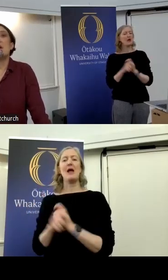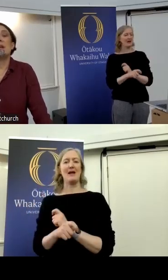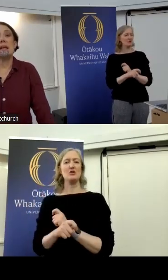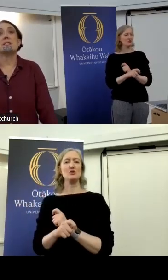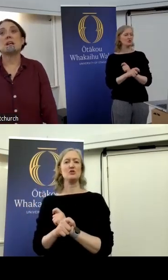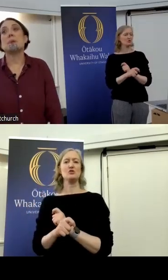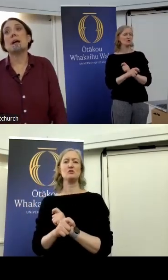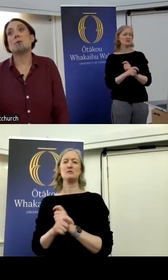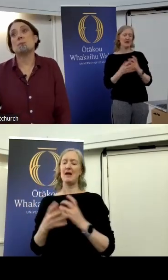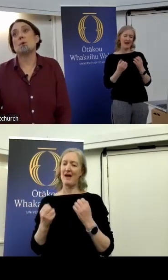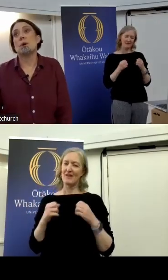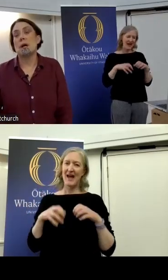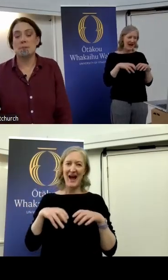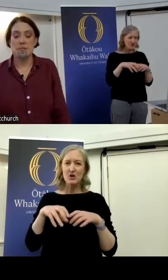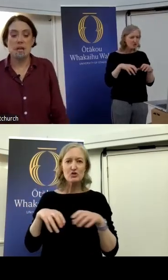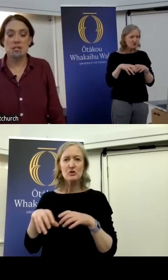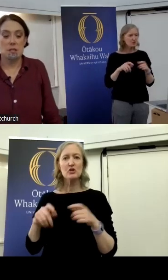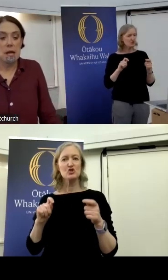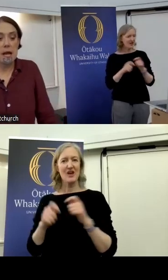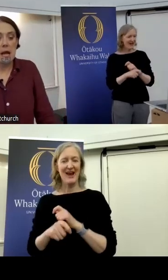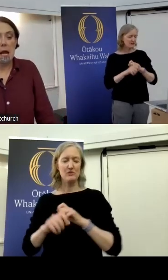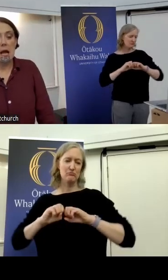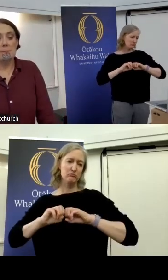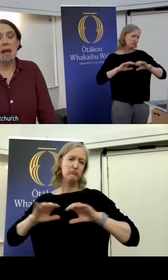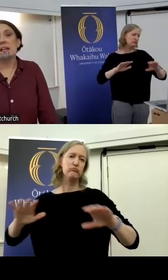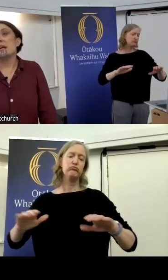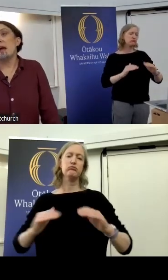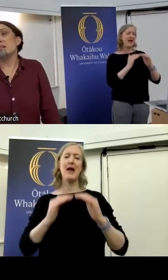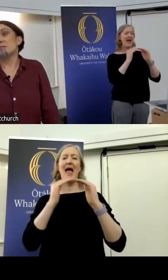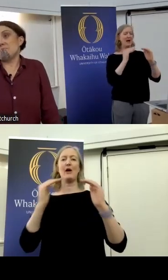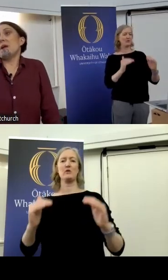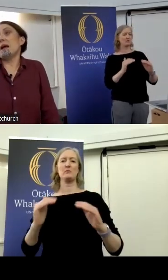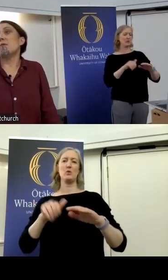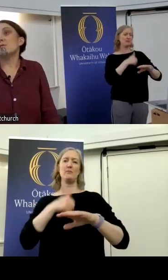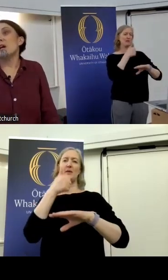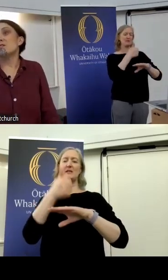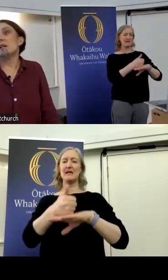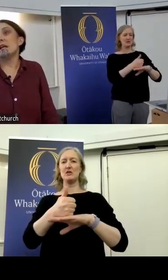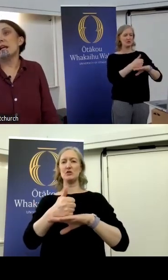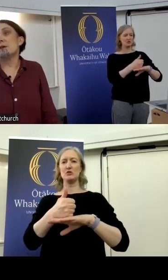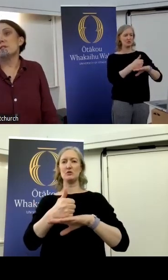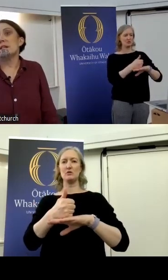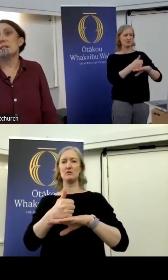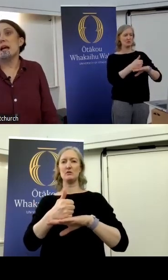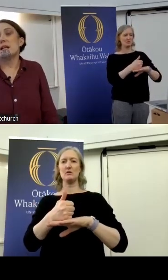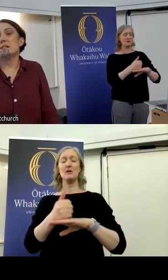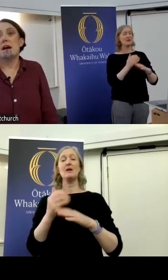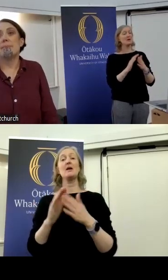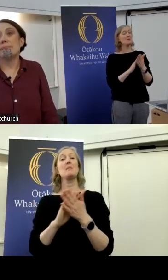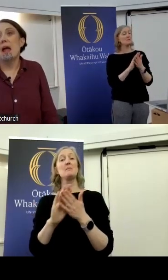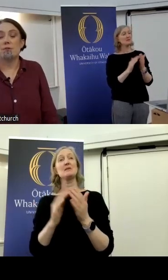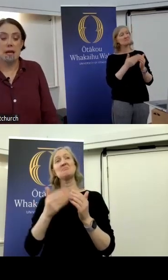mean that we get equitable implementation and a reduction in inequities